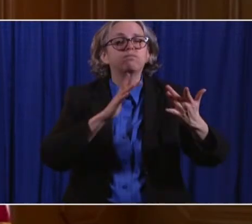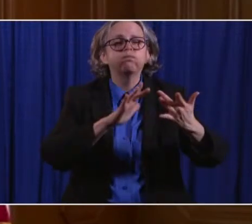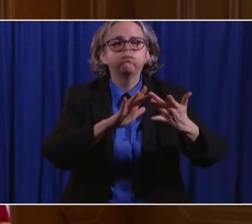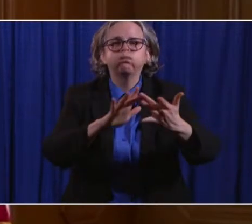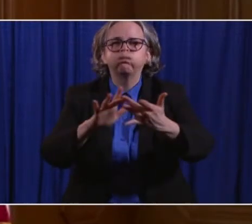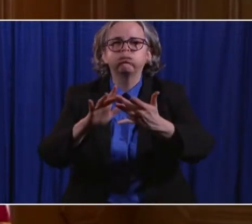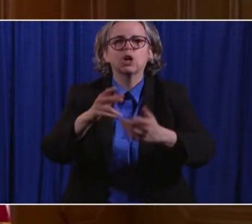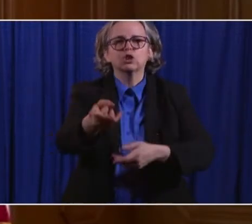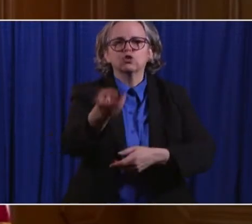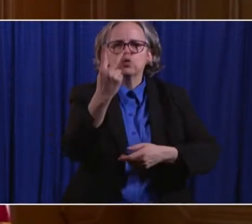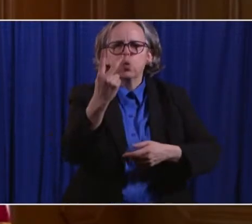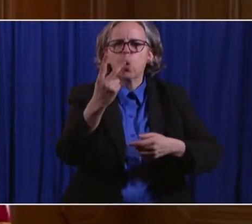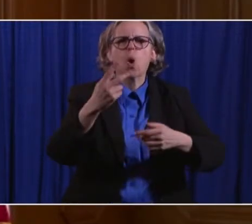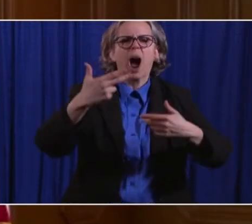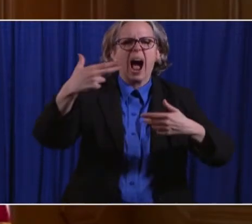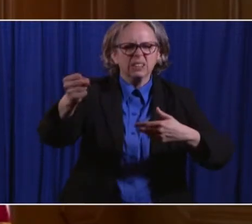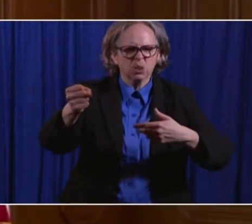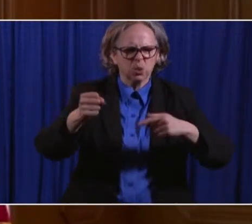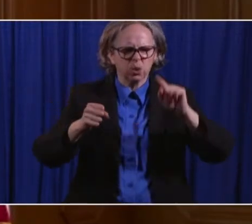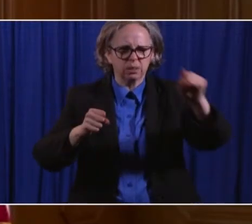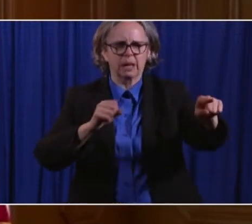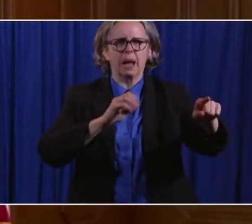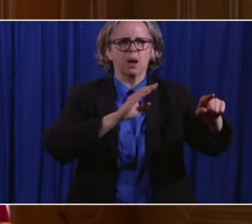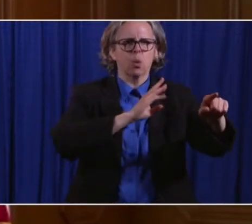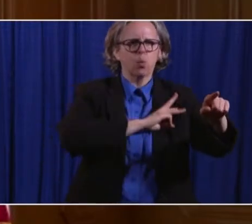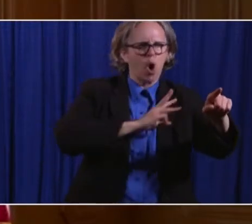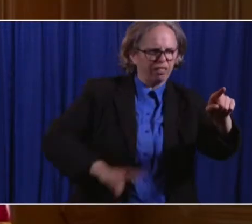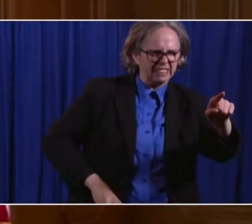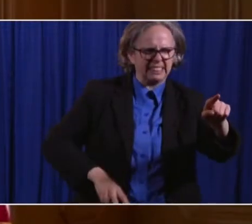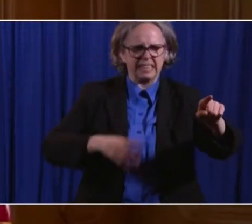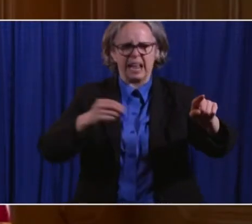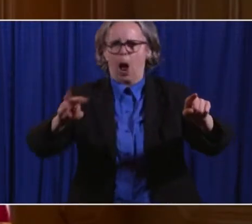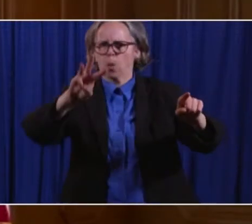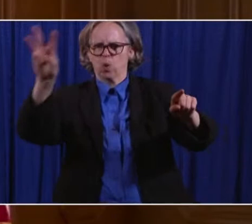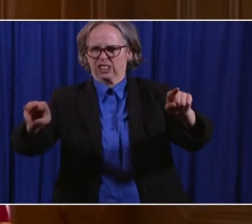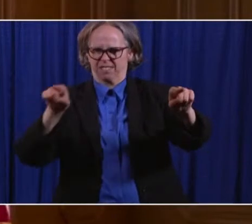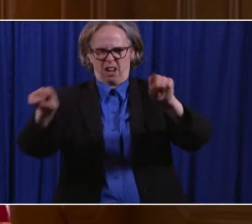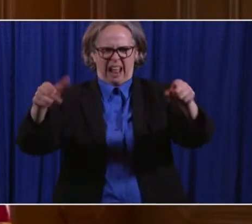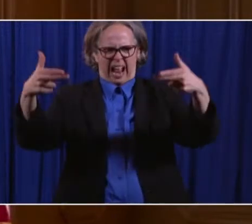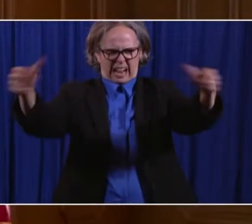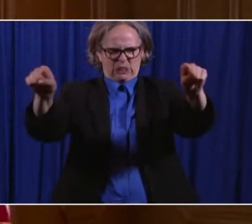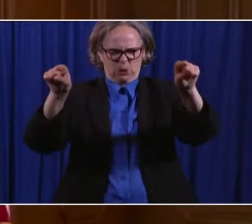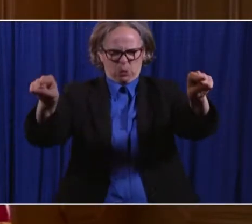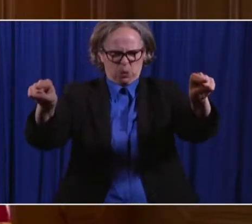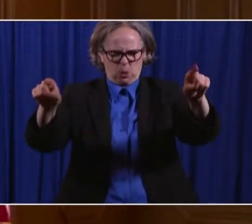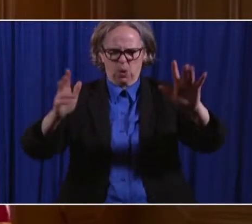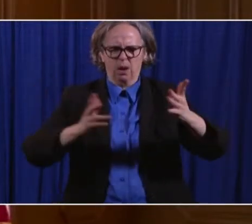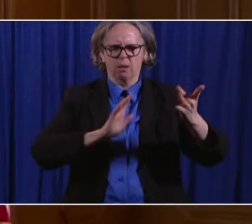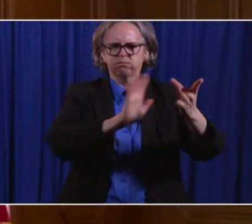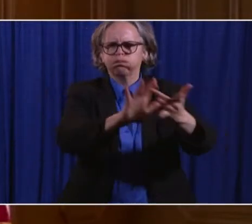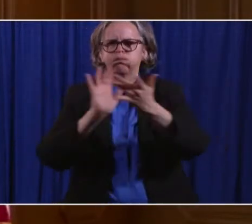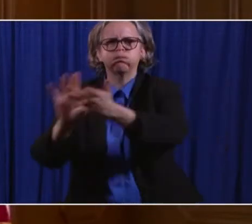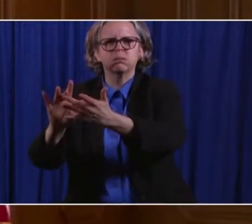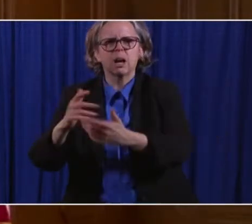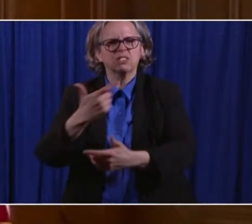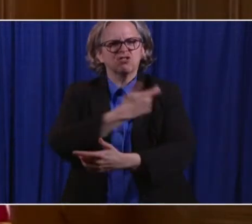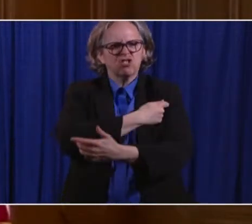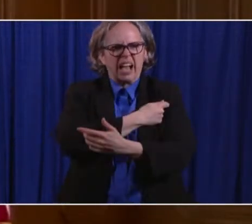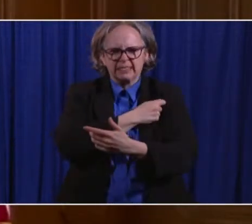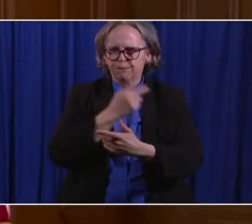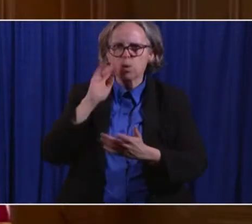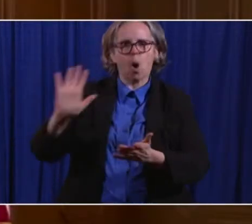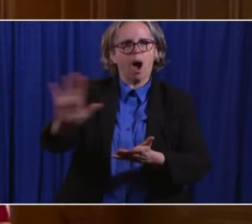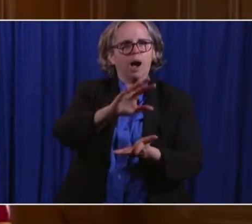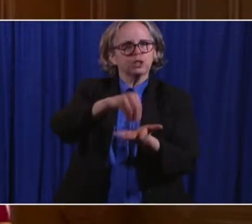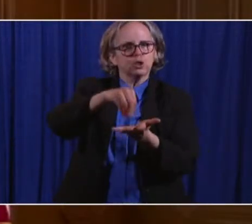Worthington as well as in Westerville. And there are pictures in the paper the other day of those shots occurring. The